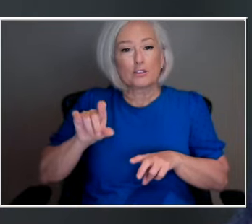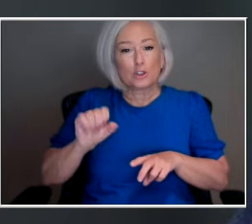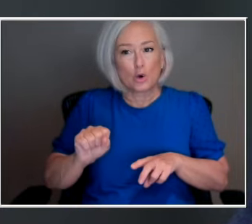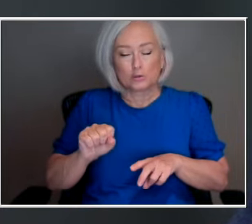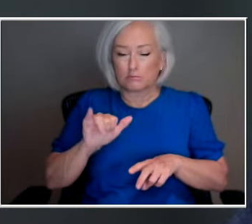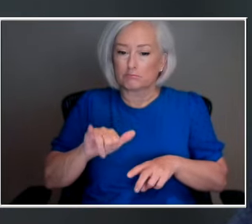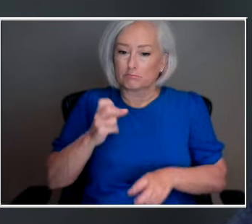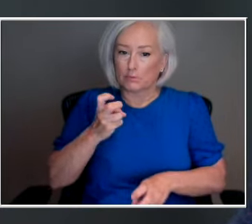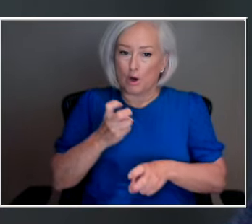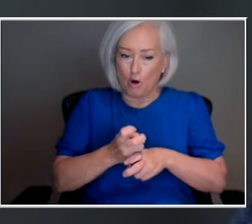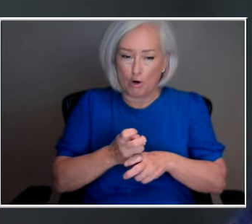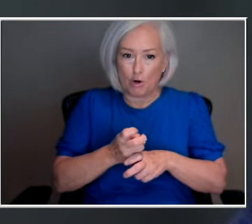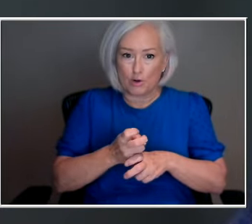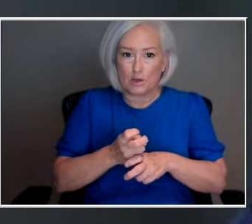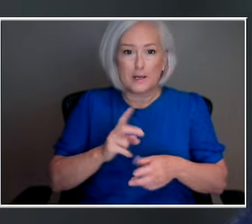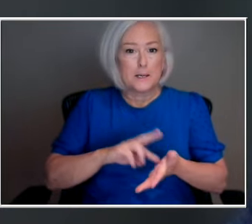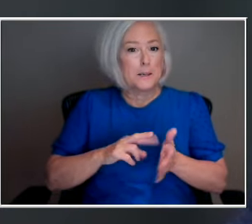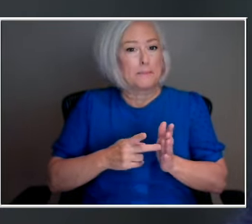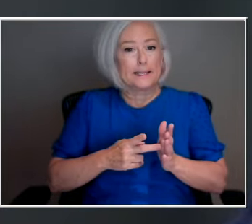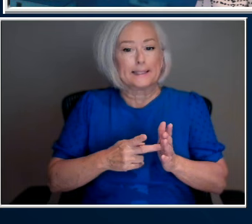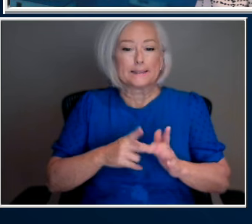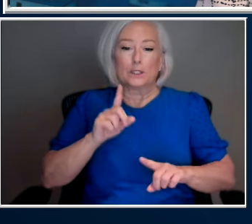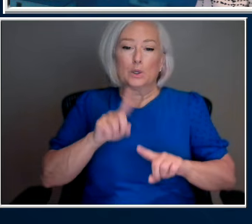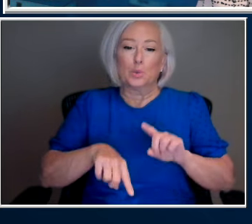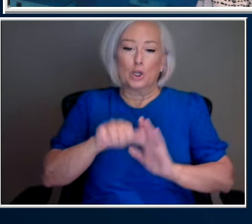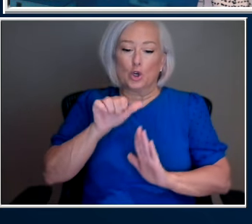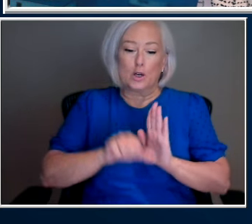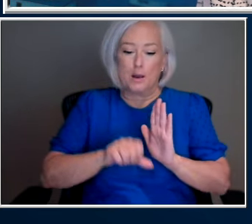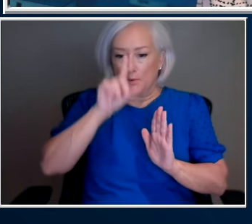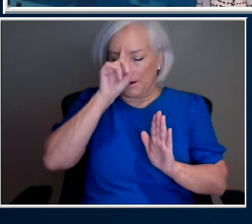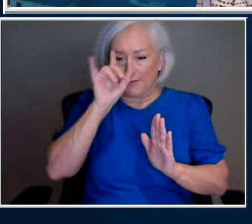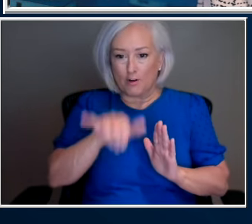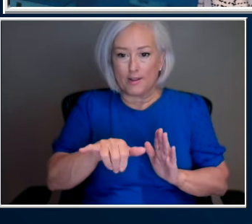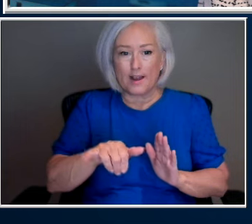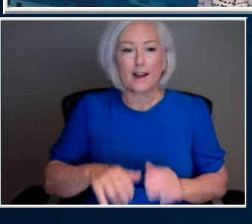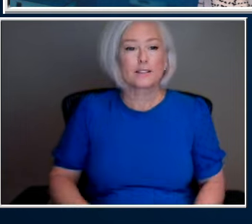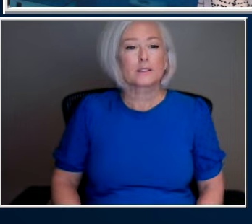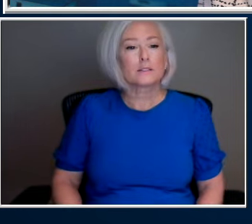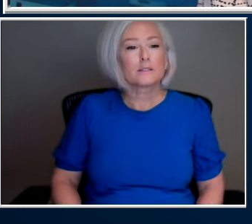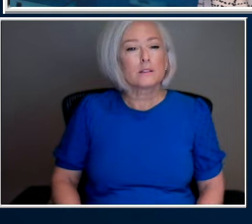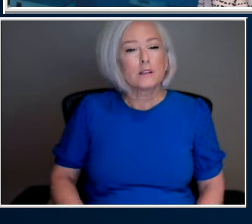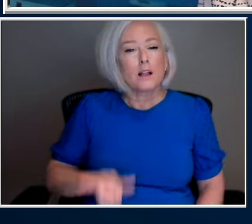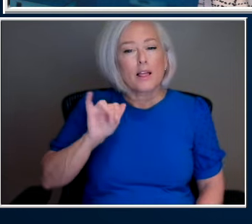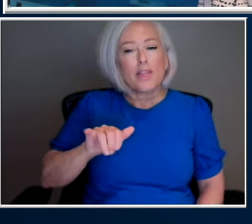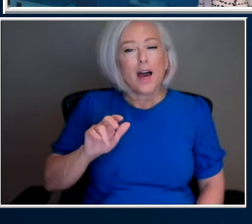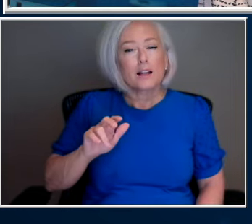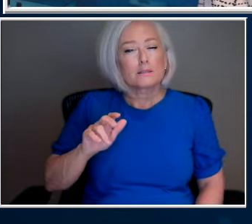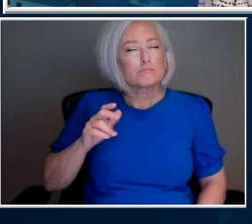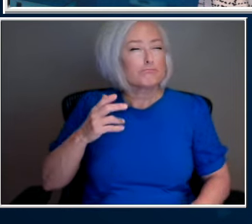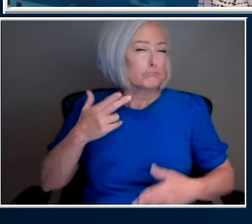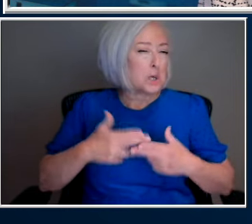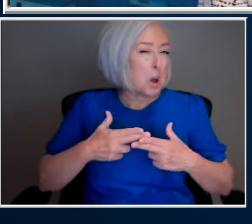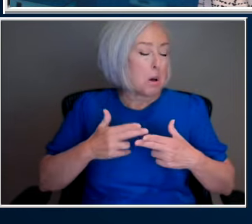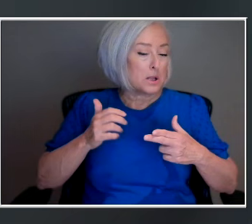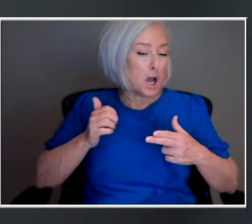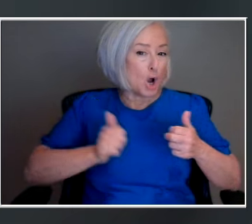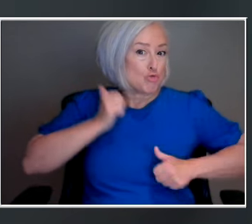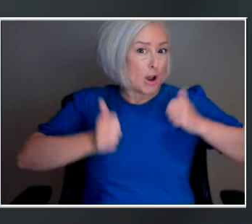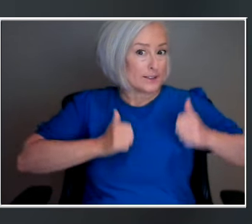it was deemed unresectable. So is it considered an aggressive cancer? Yeah, the GE